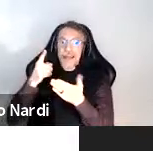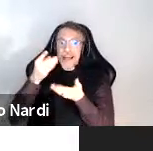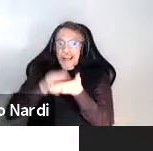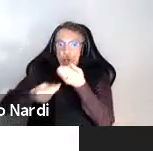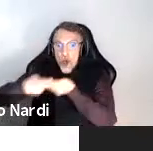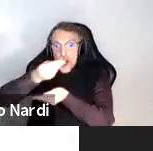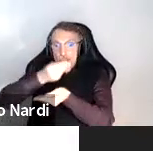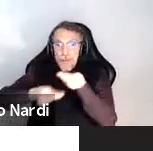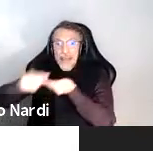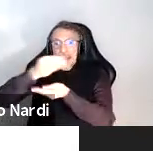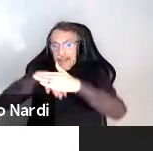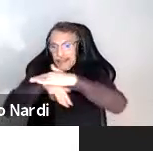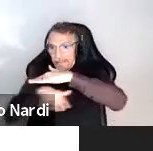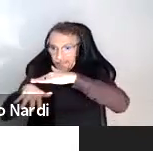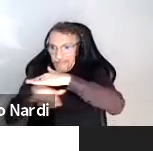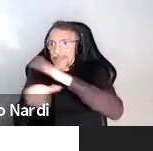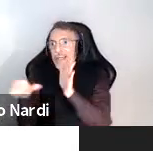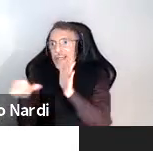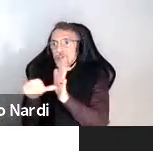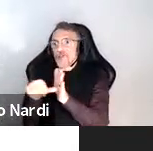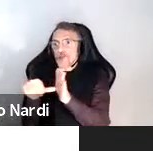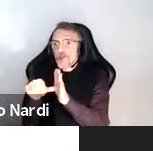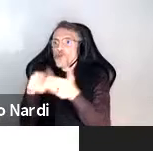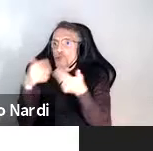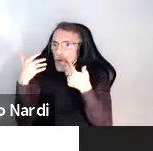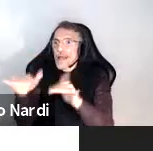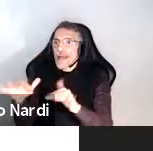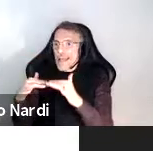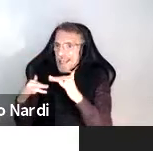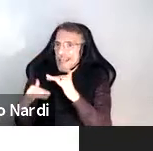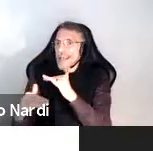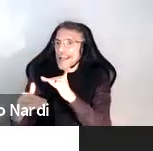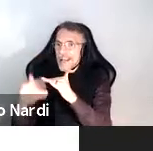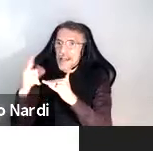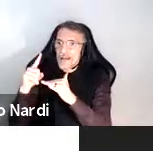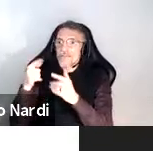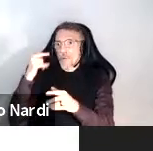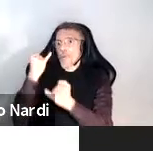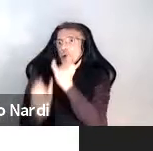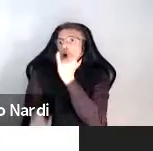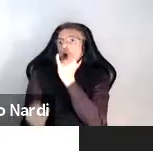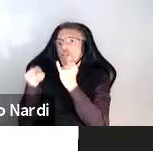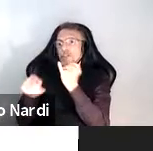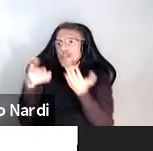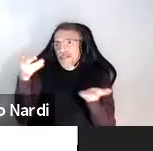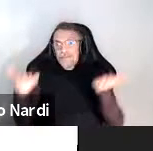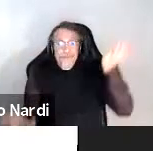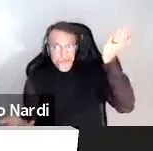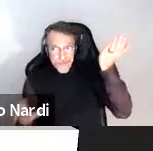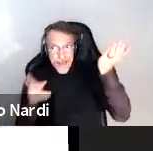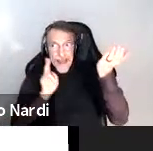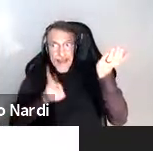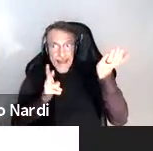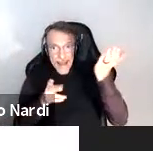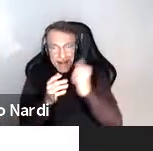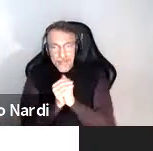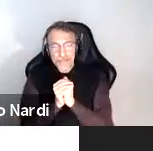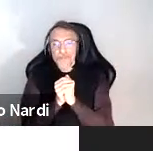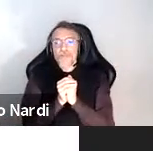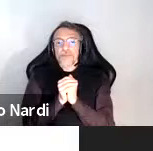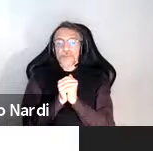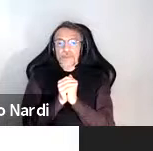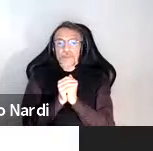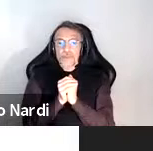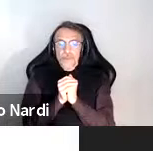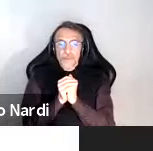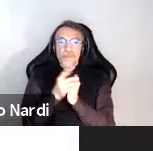economic underlying conditions before the pandemic. So at the end, the pandemic actually hit them hard. And now